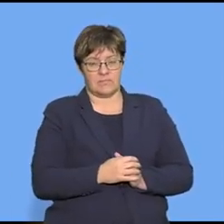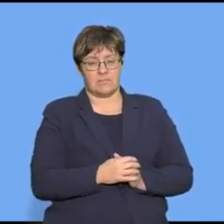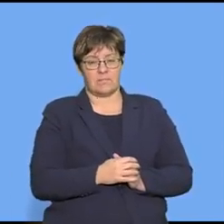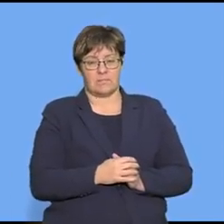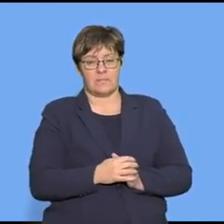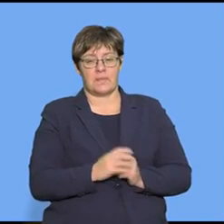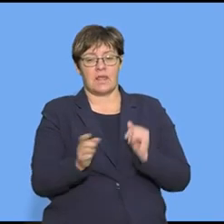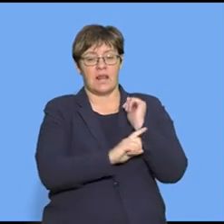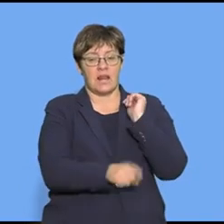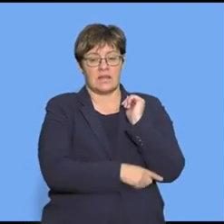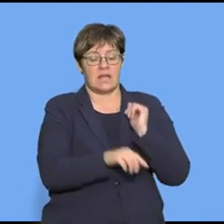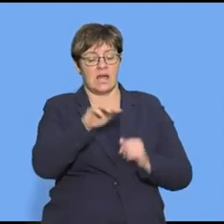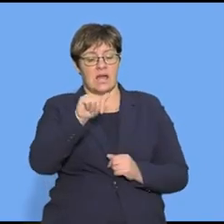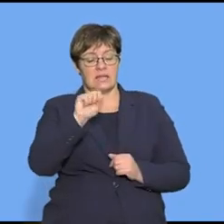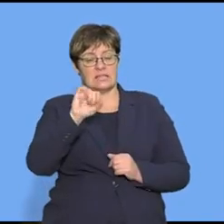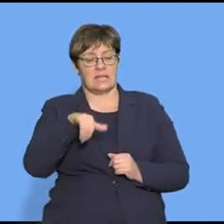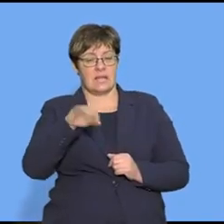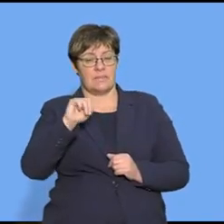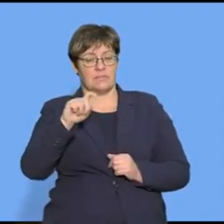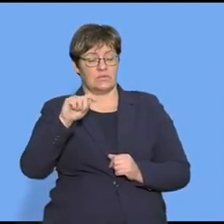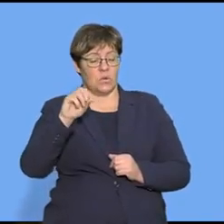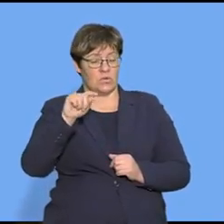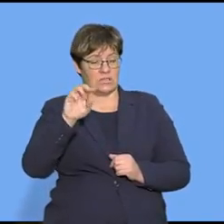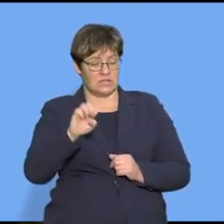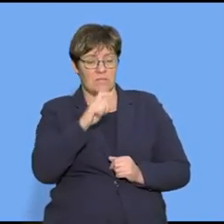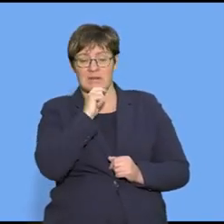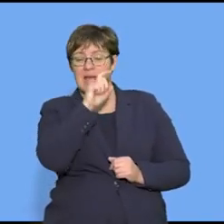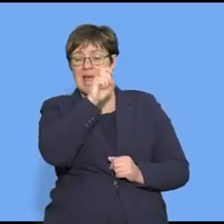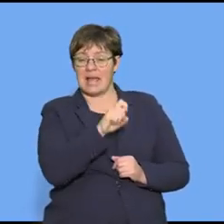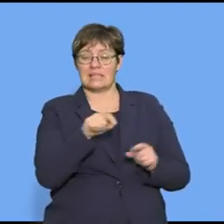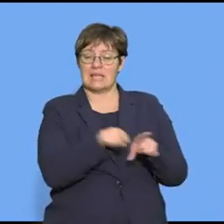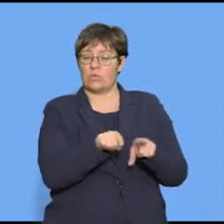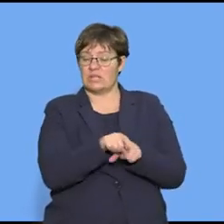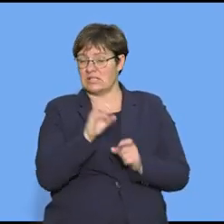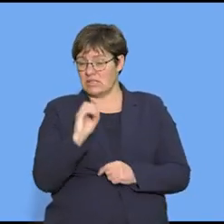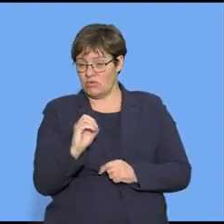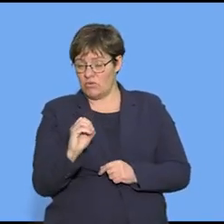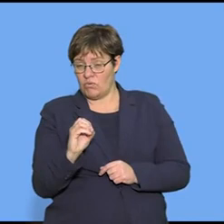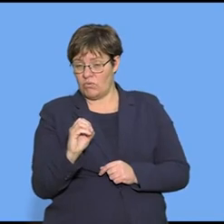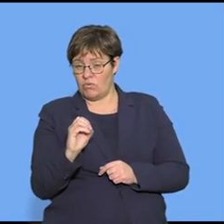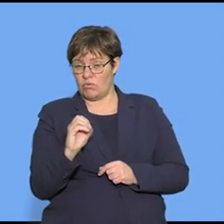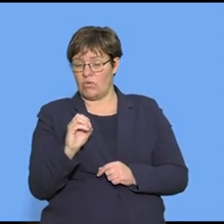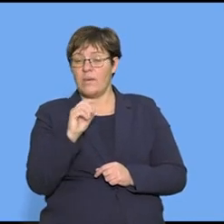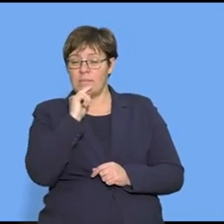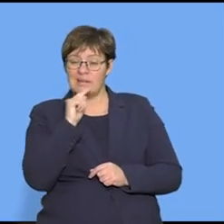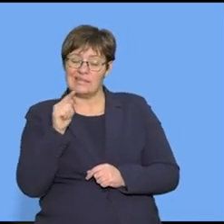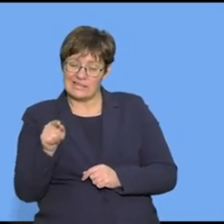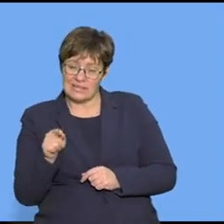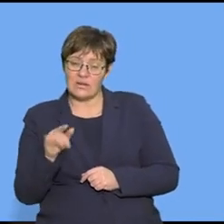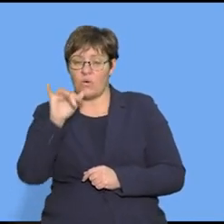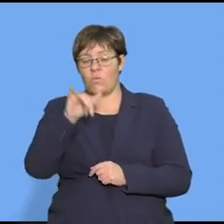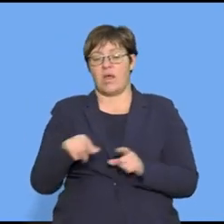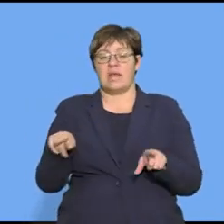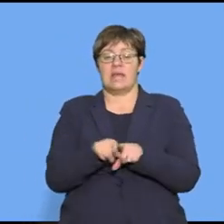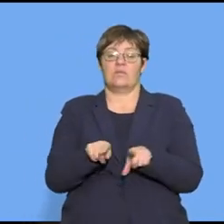then lastly, the asymptote here, remember we said it was x equal to 0. It means the asymptote here will be